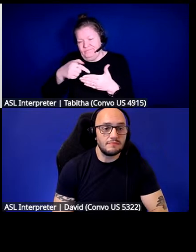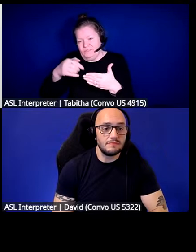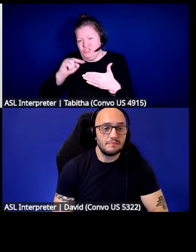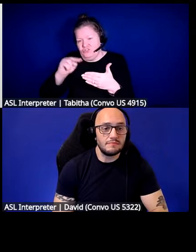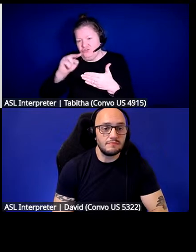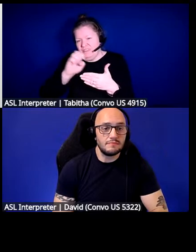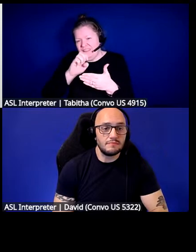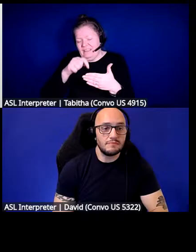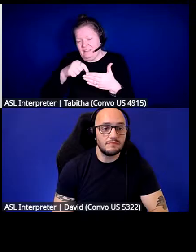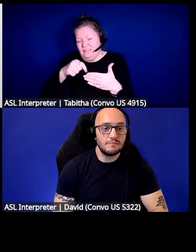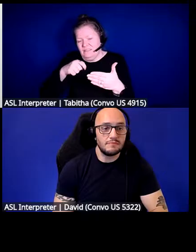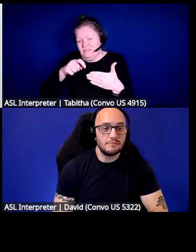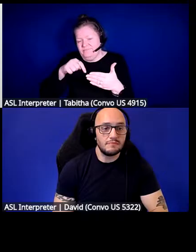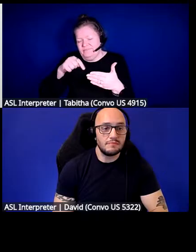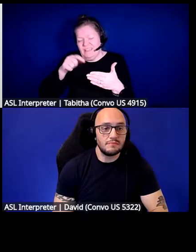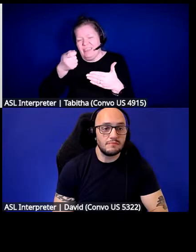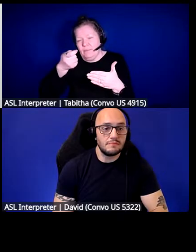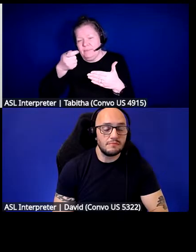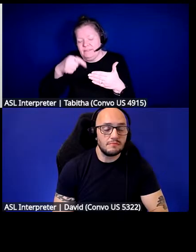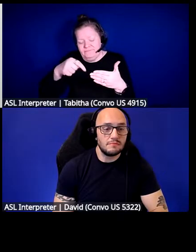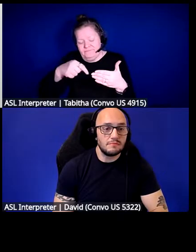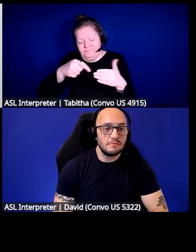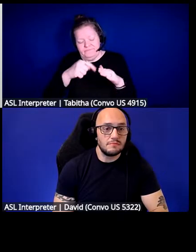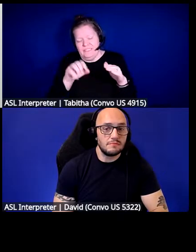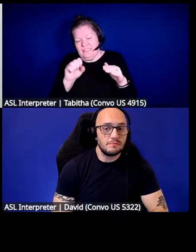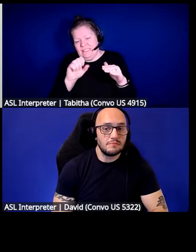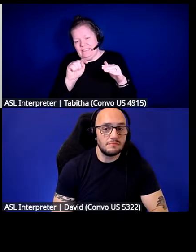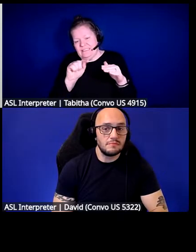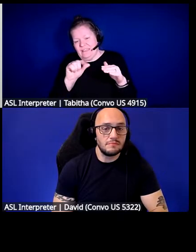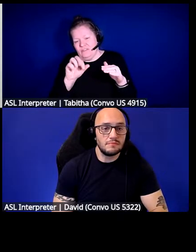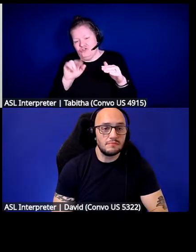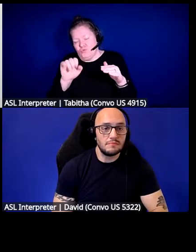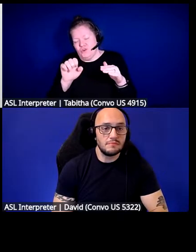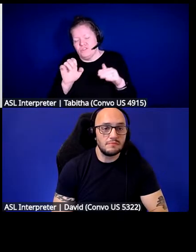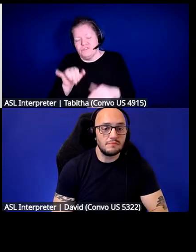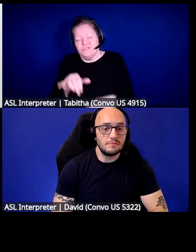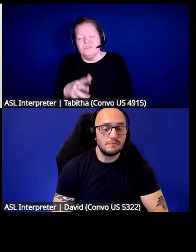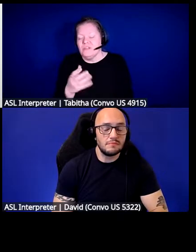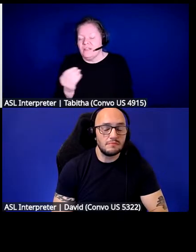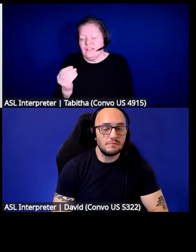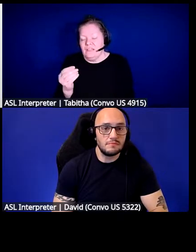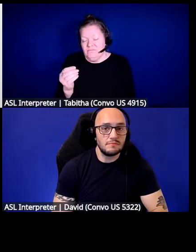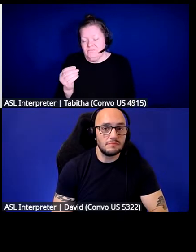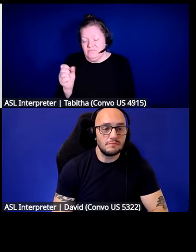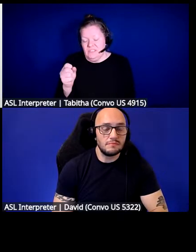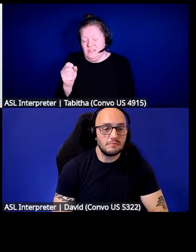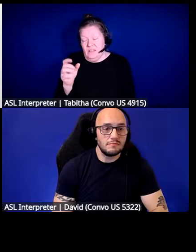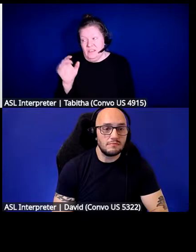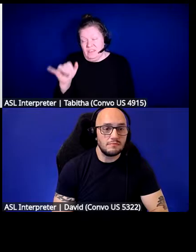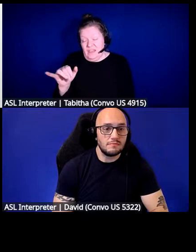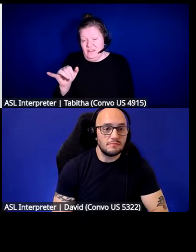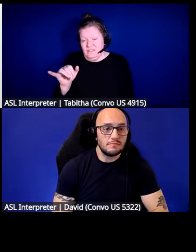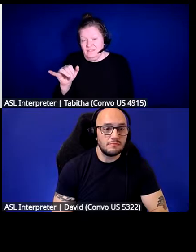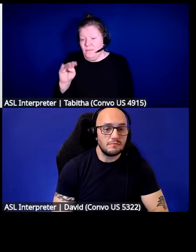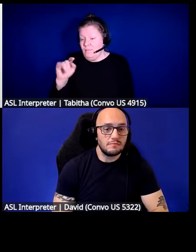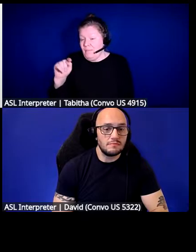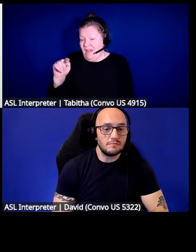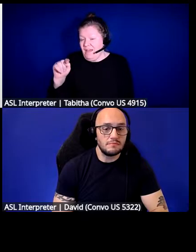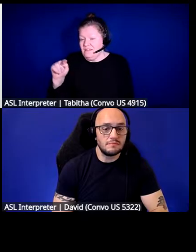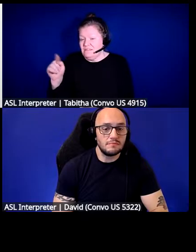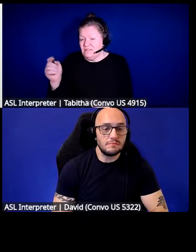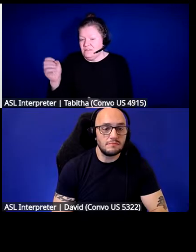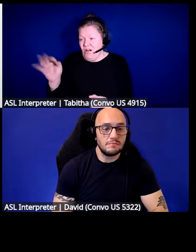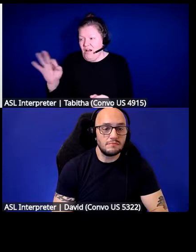northeast a stitch of St. George. So Yeah. yeah, and it's Matt's off road this weekend, so